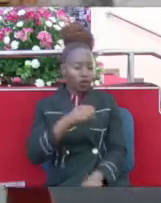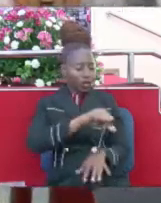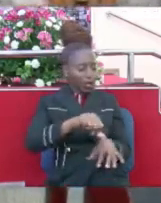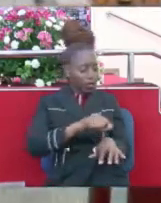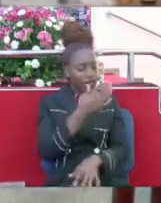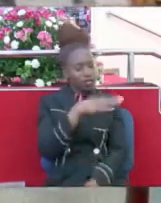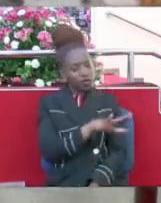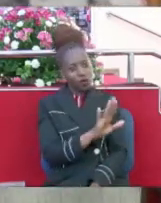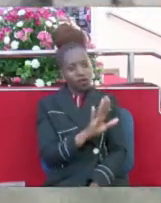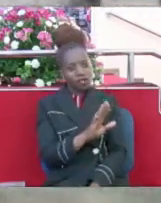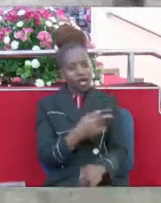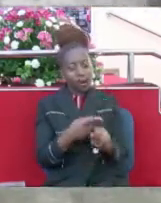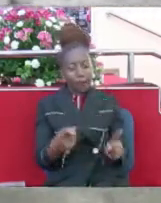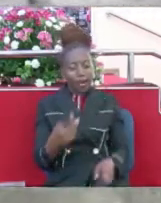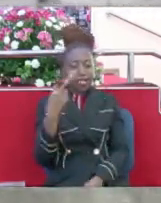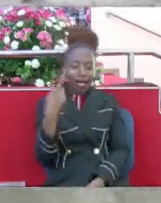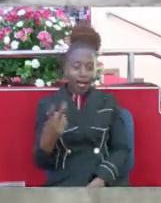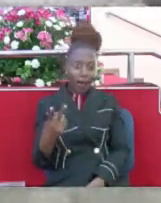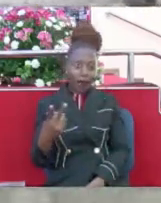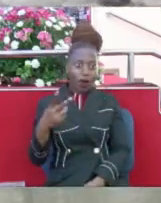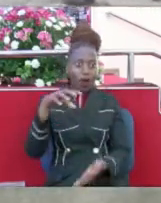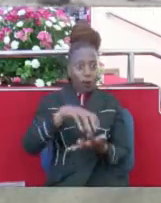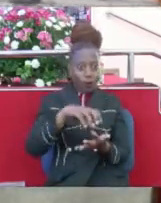double portion of your anointing.